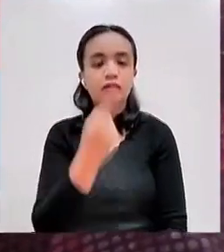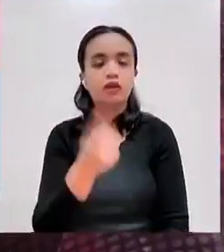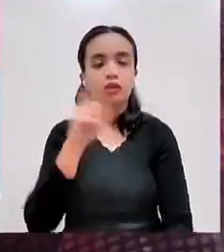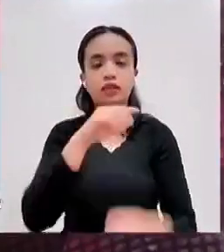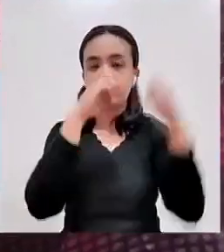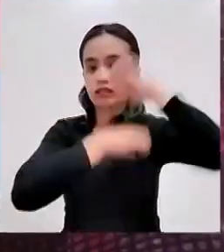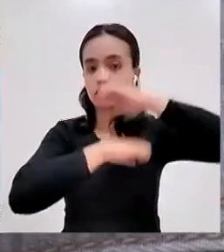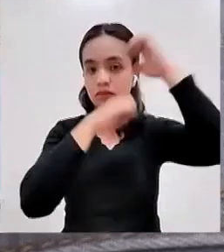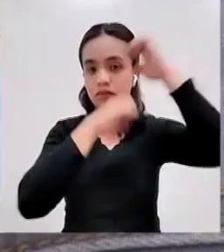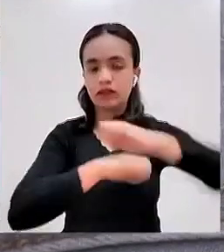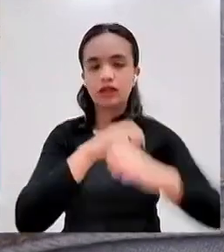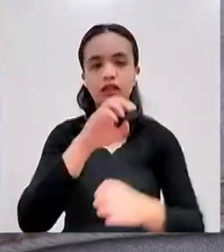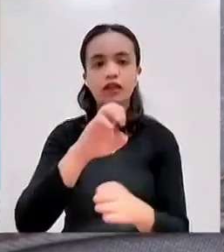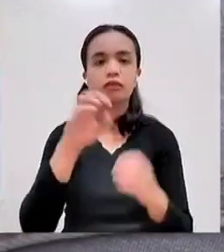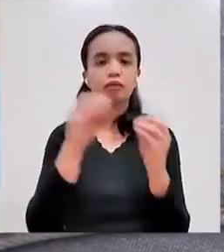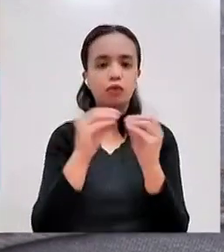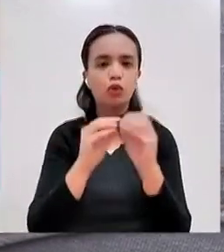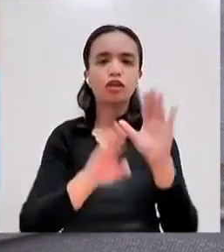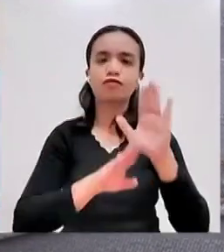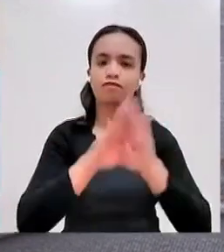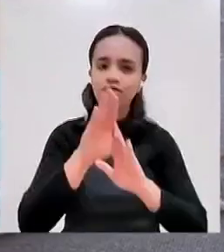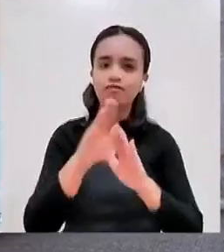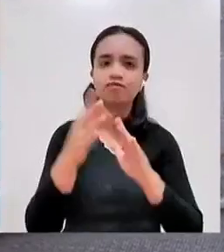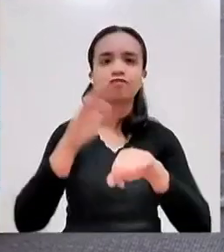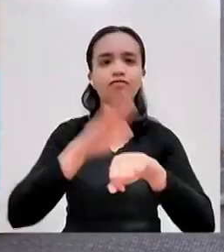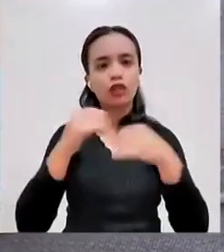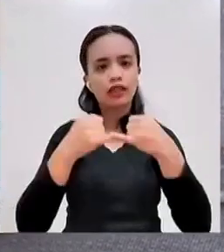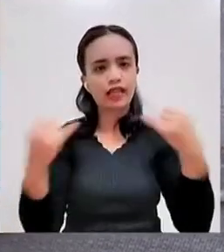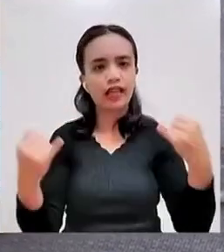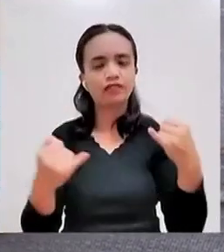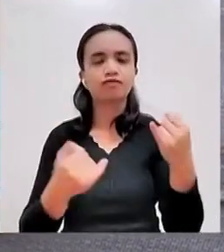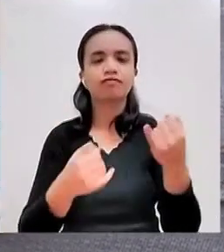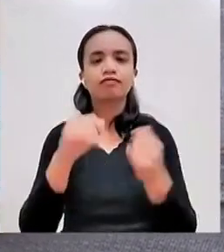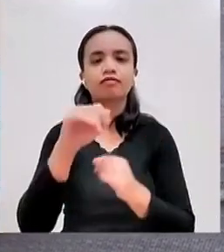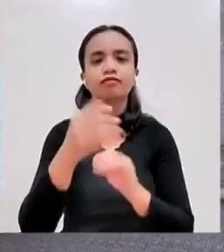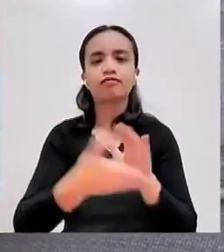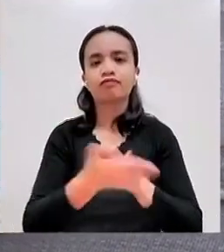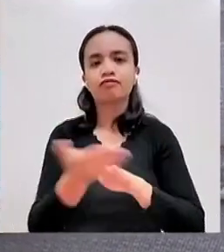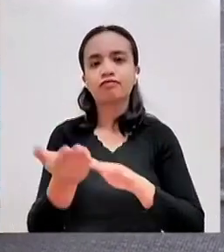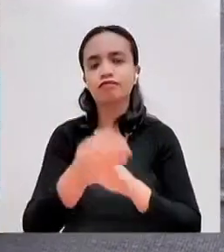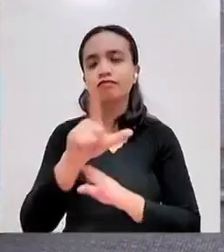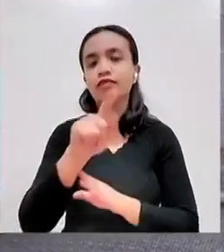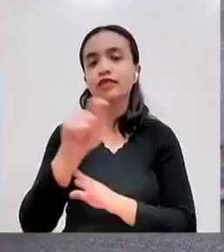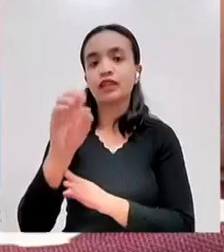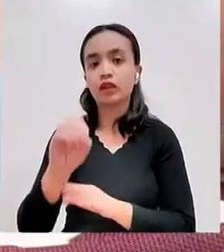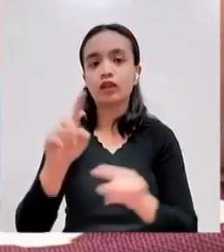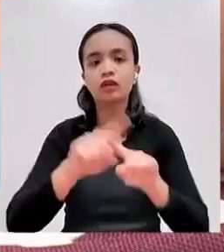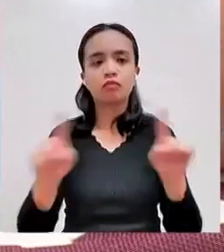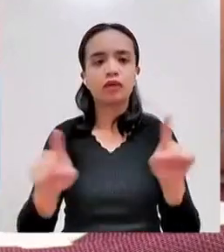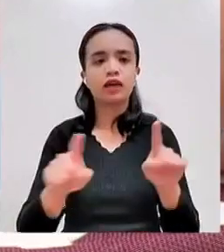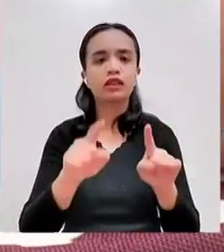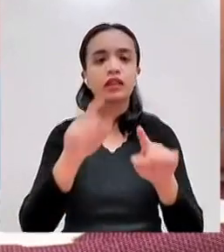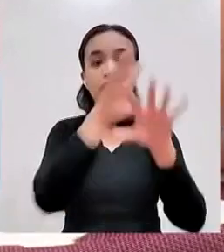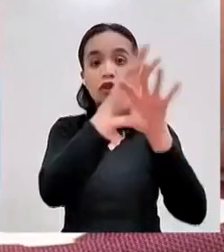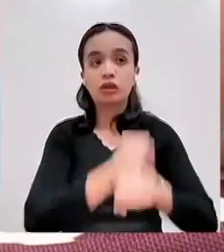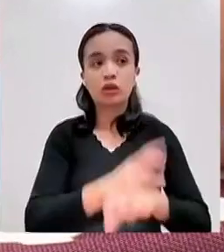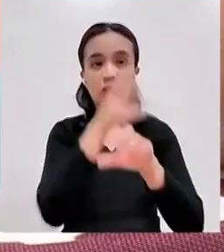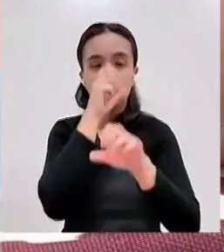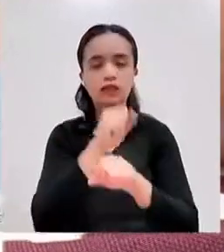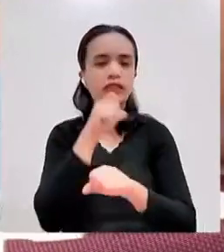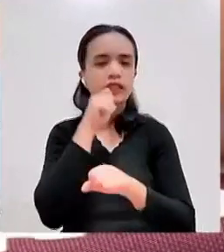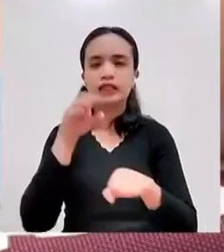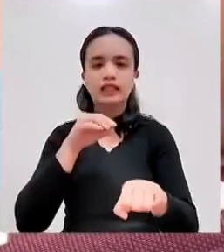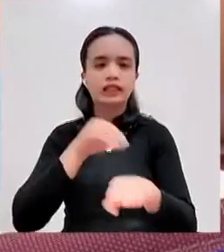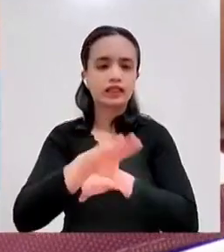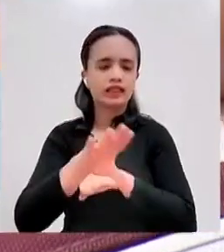grow further, but he asserted that traditional betting will not be negatively affected, citing experiences in